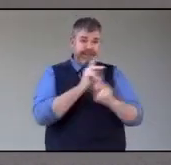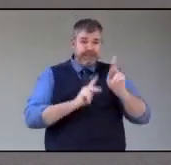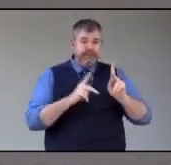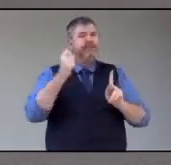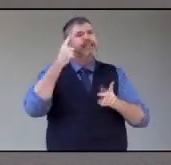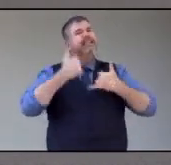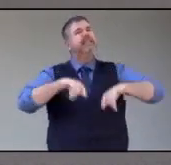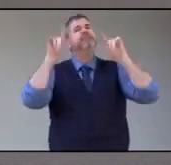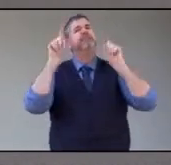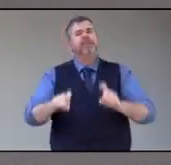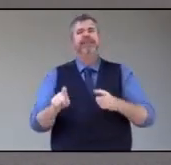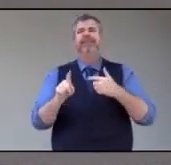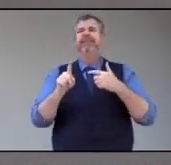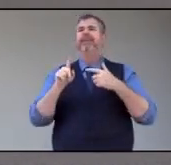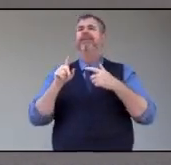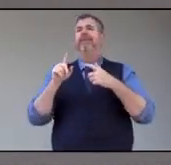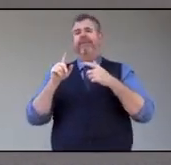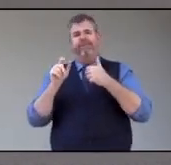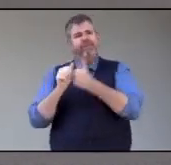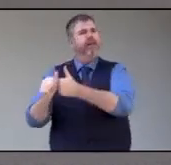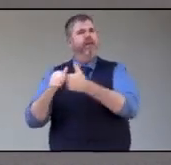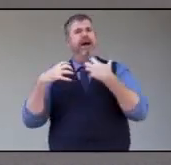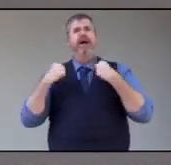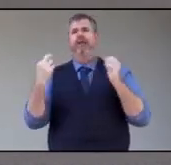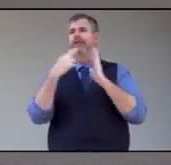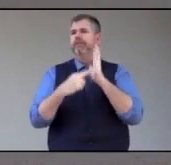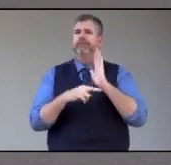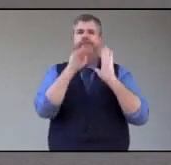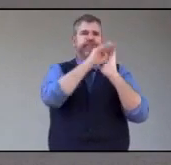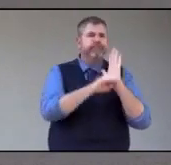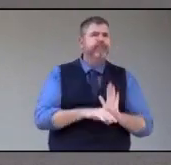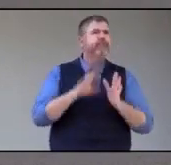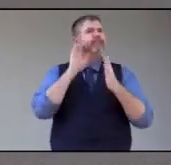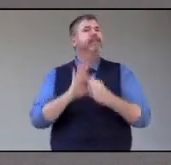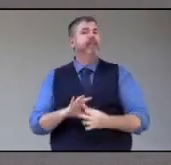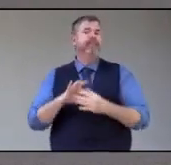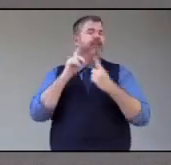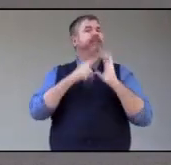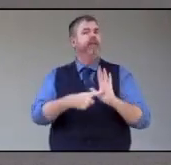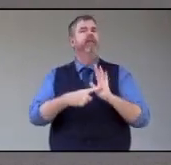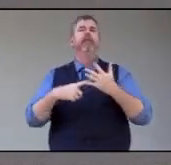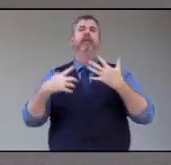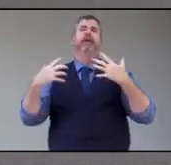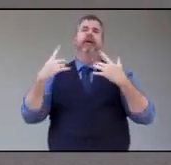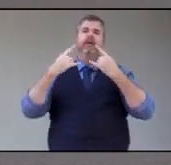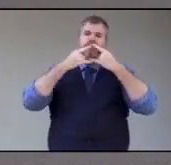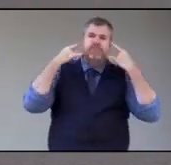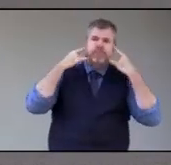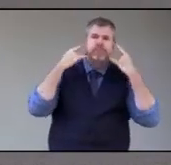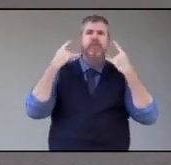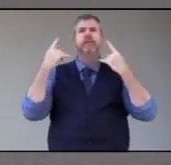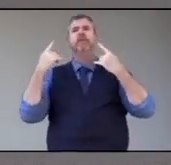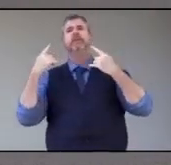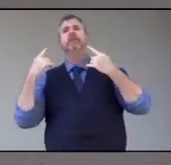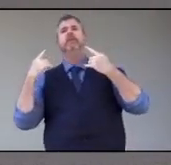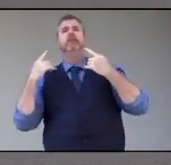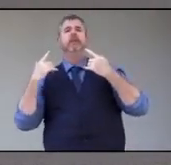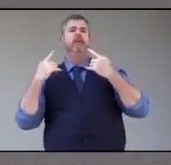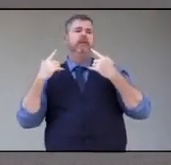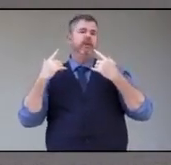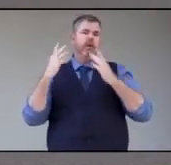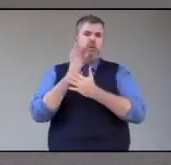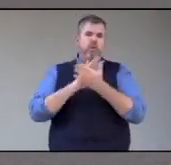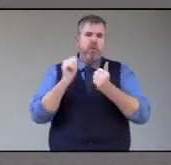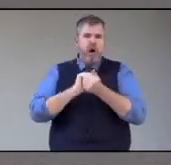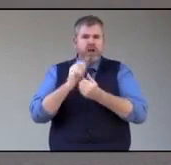in our community is not a pass to start taking off our masks and acting as though the virus is under control.